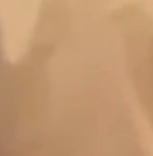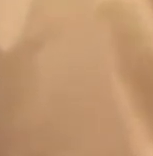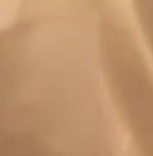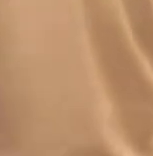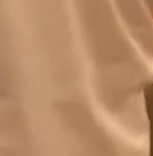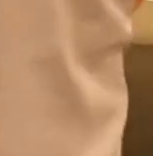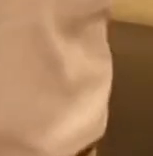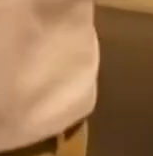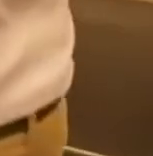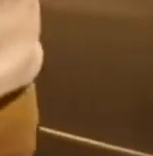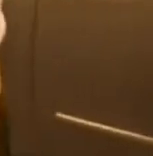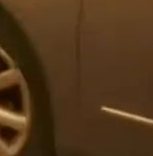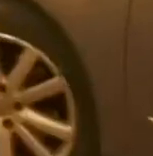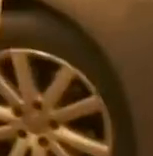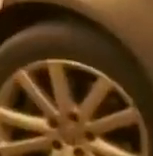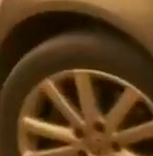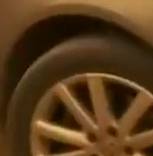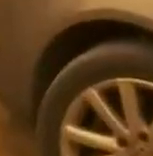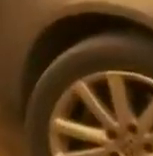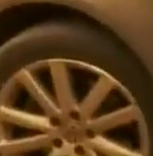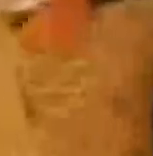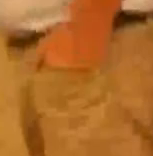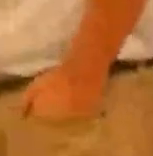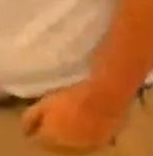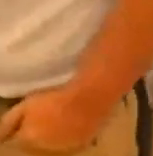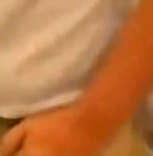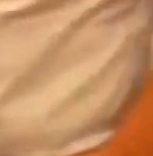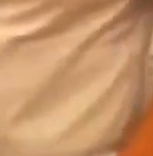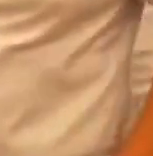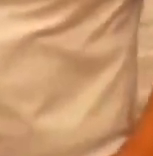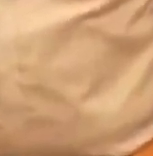entourage visited Cobargo, and I saw what a debacle that was.